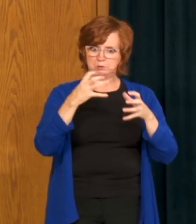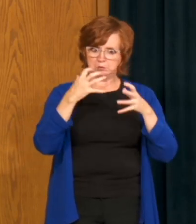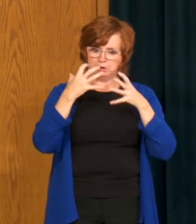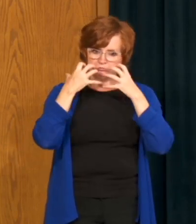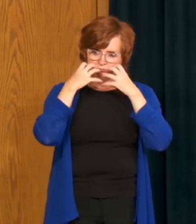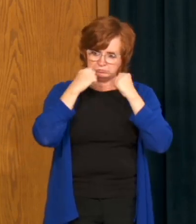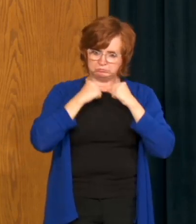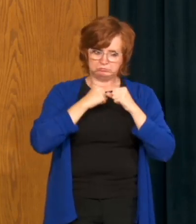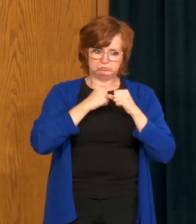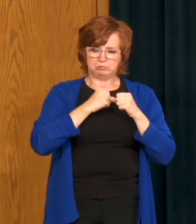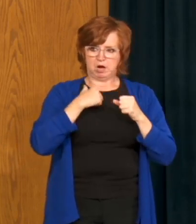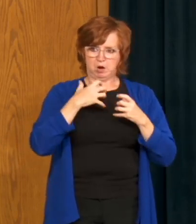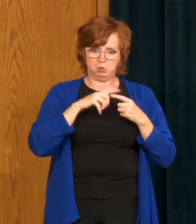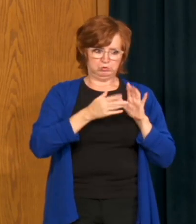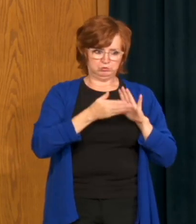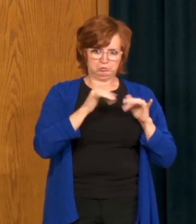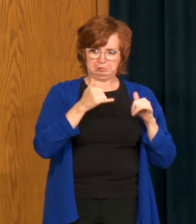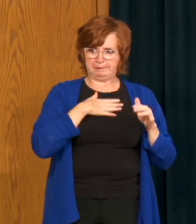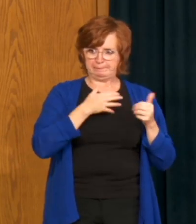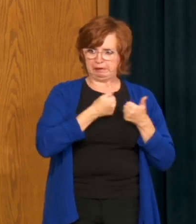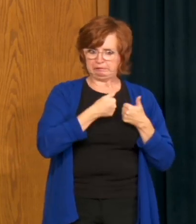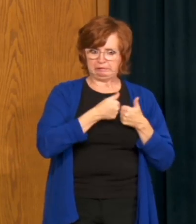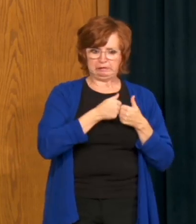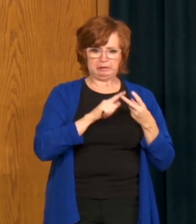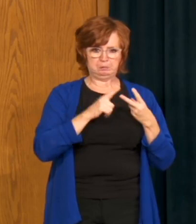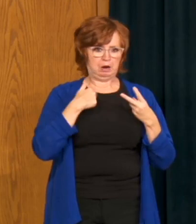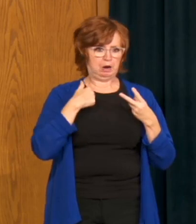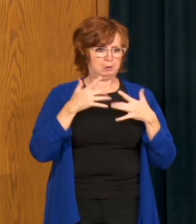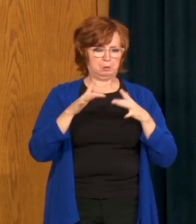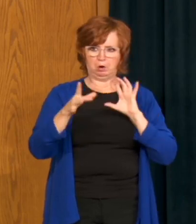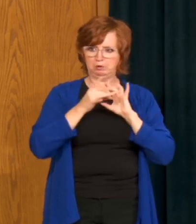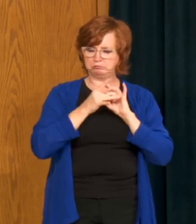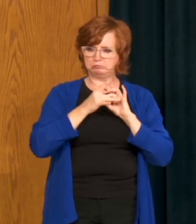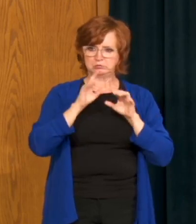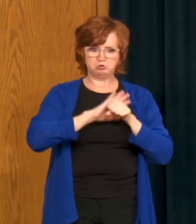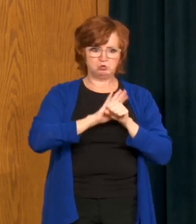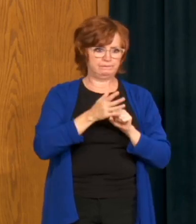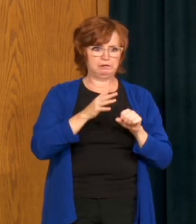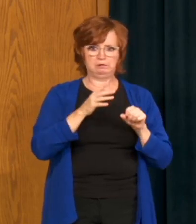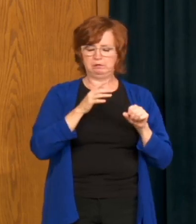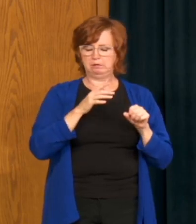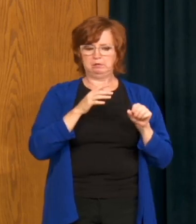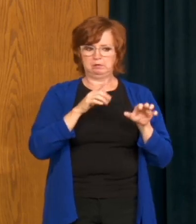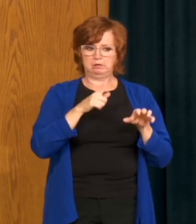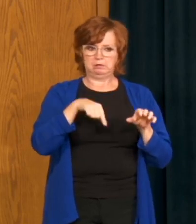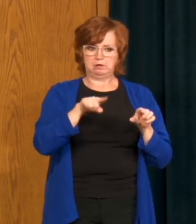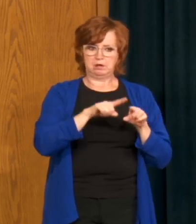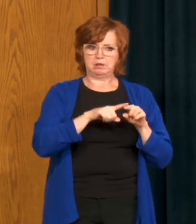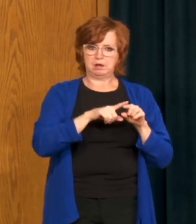of that either. So, the way it's planned out should work quite seamlessly,